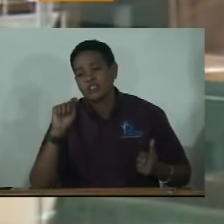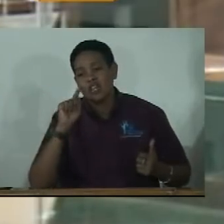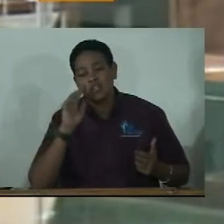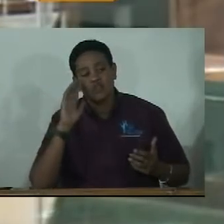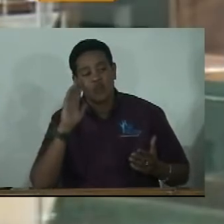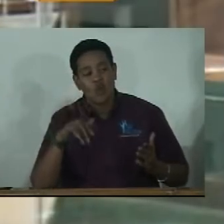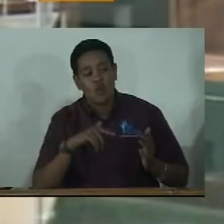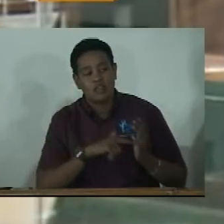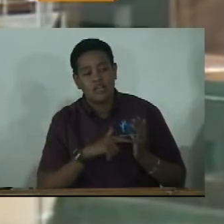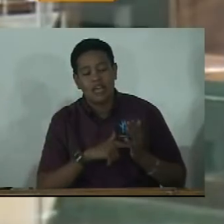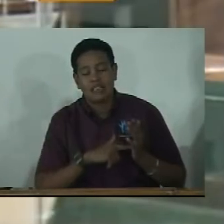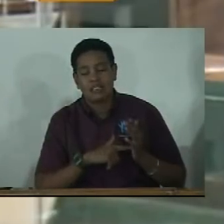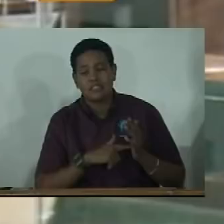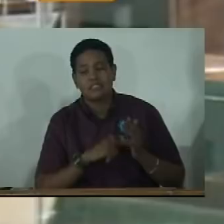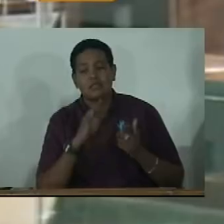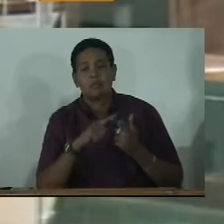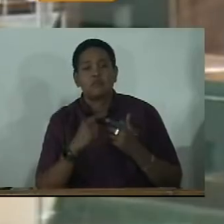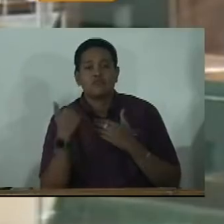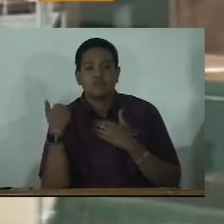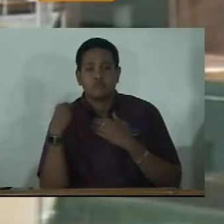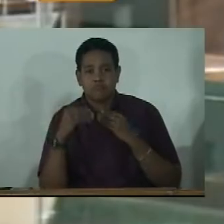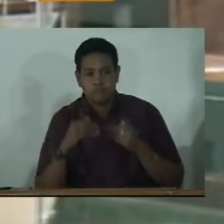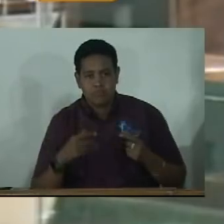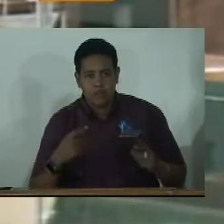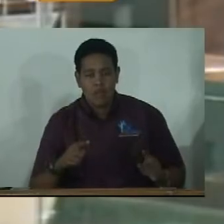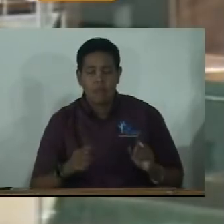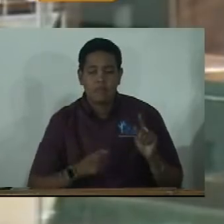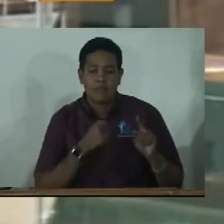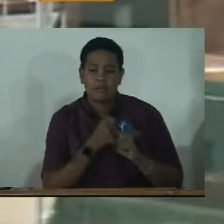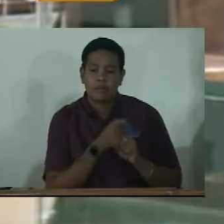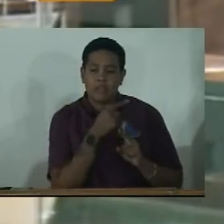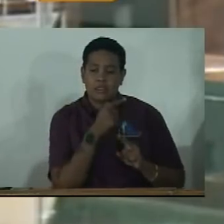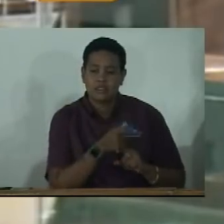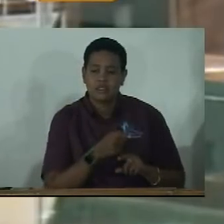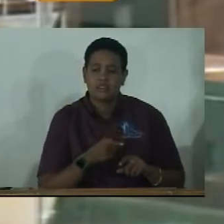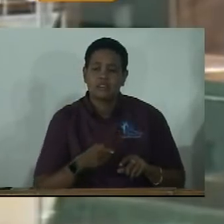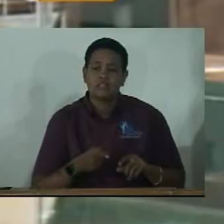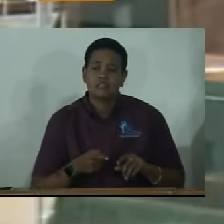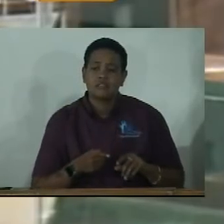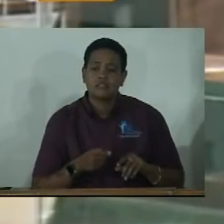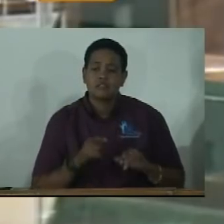debts, liabilities, and obligations affecting the said property.